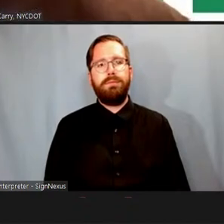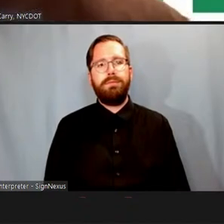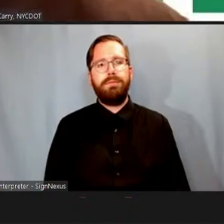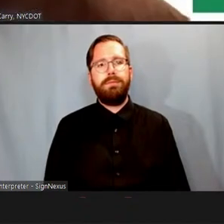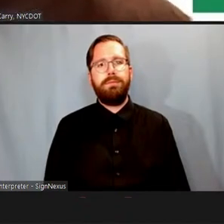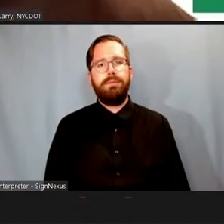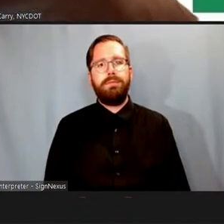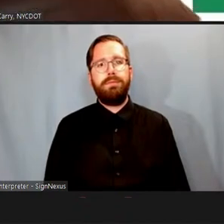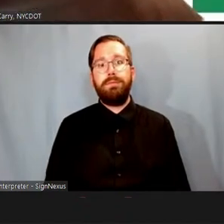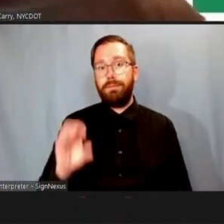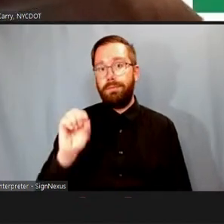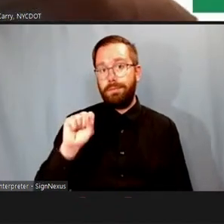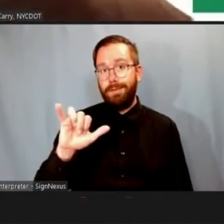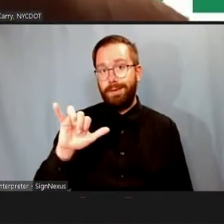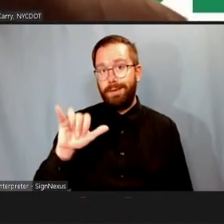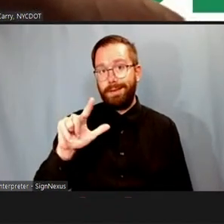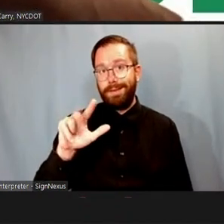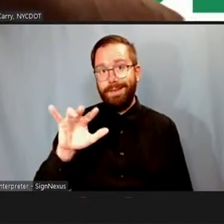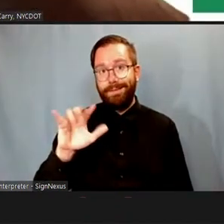sylvia lynn